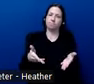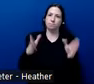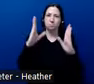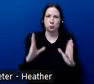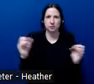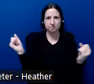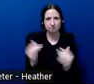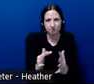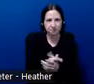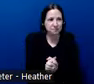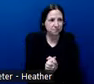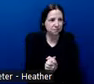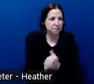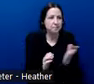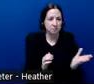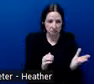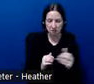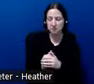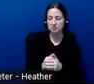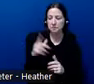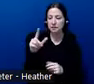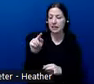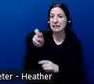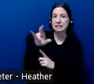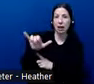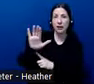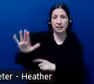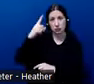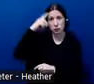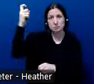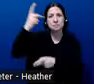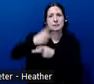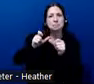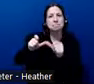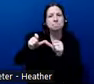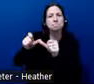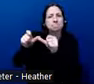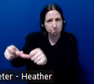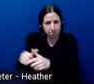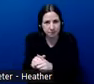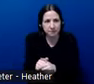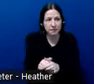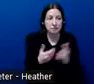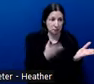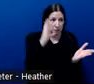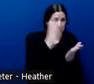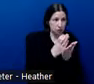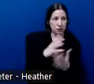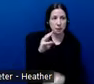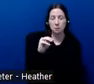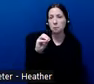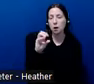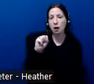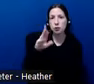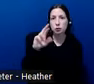Keeping Terry's dream alive. Each year, students throughout the district, such as these at Mosscrop Secondary, Confederation Park, and